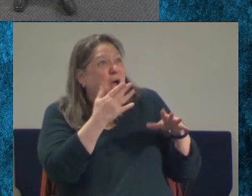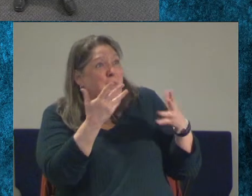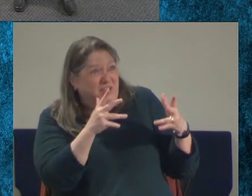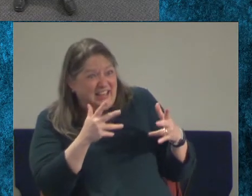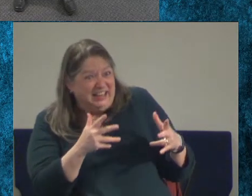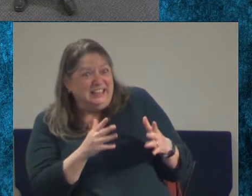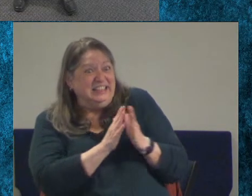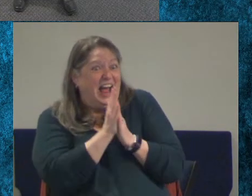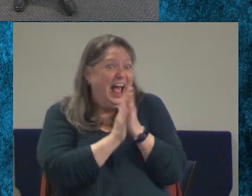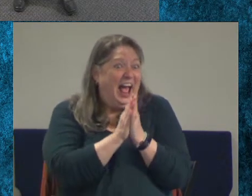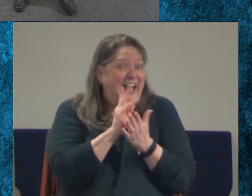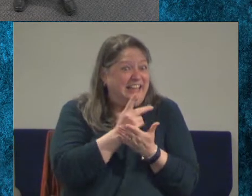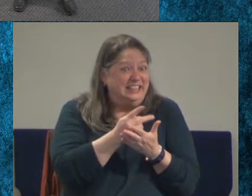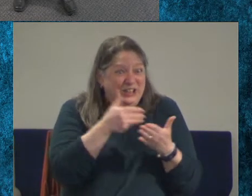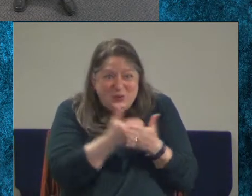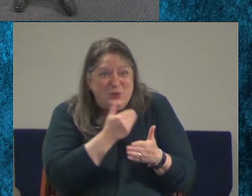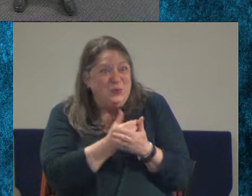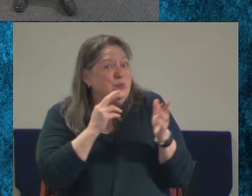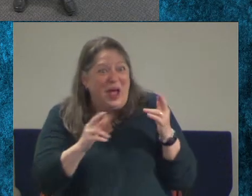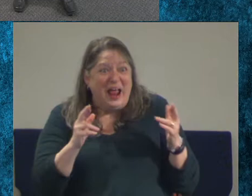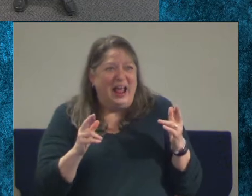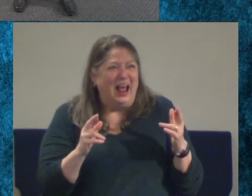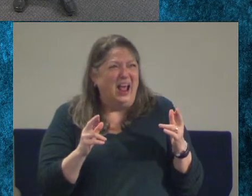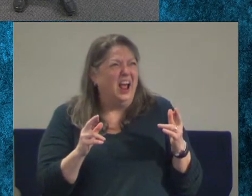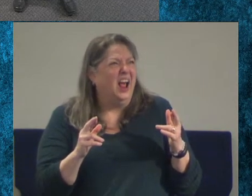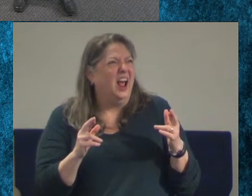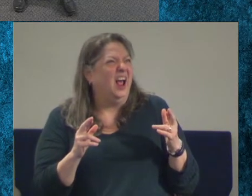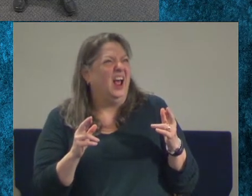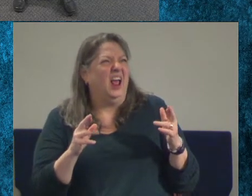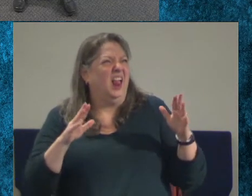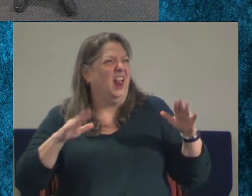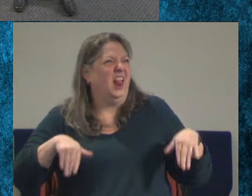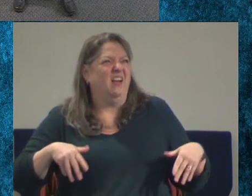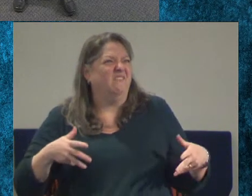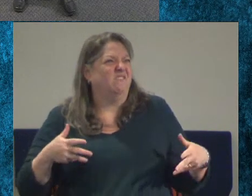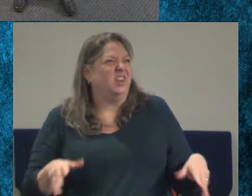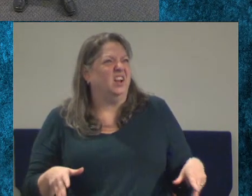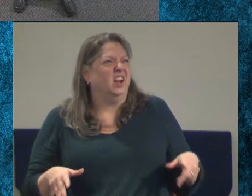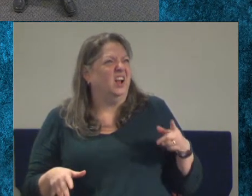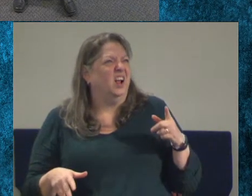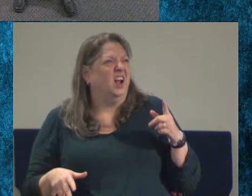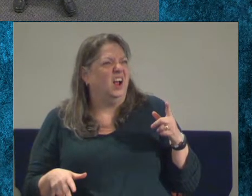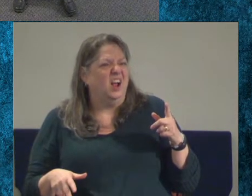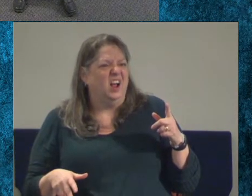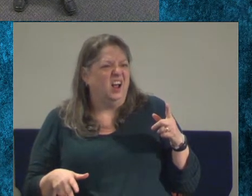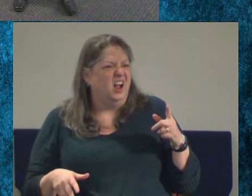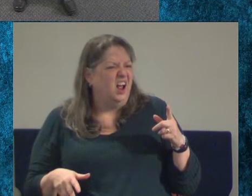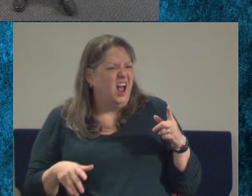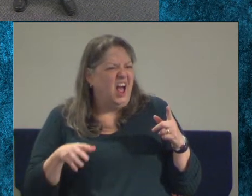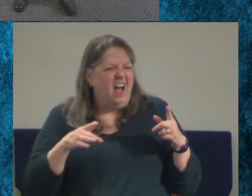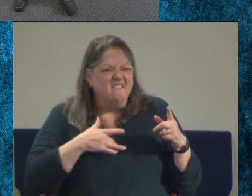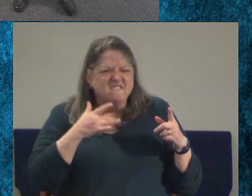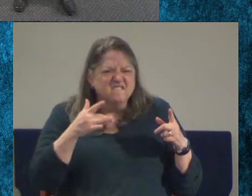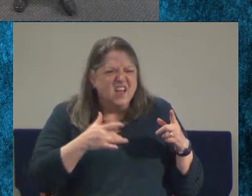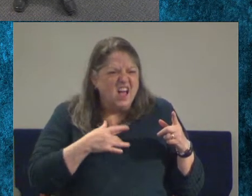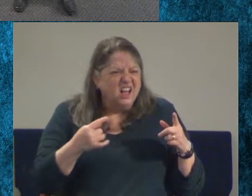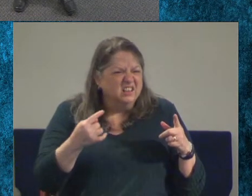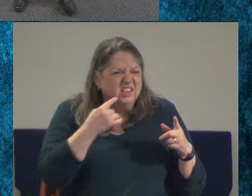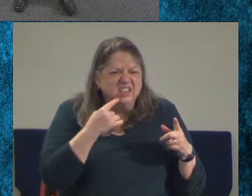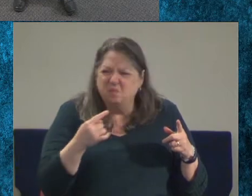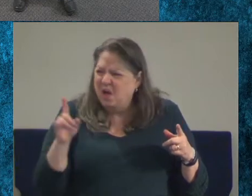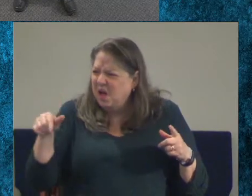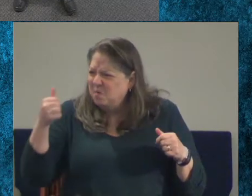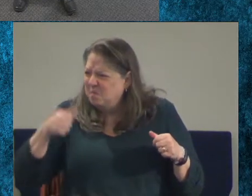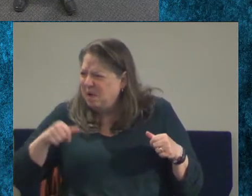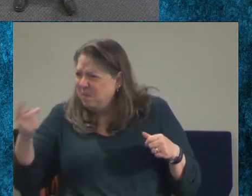the job finished, but it was unfinished. And boy, were we disappointed. Remember that?